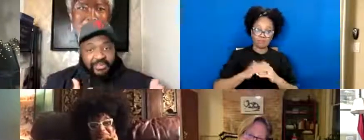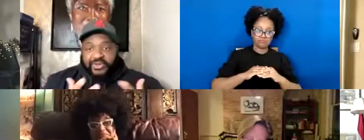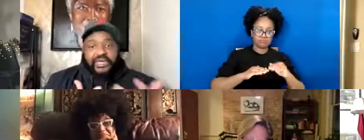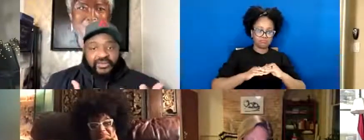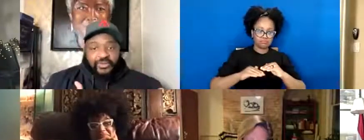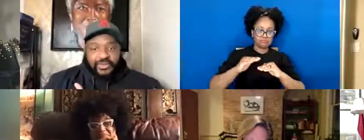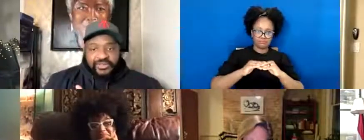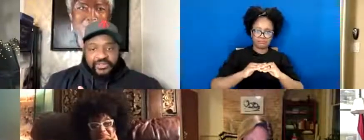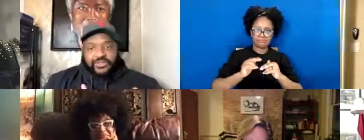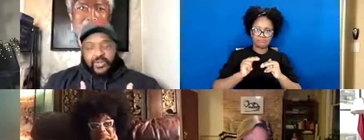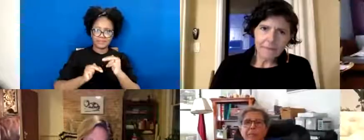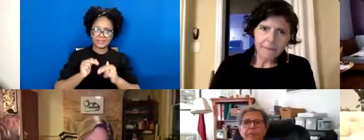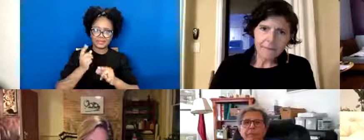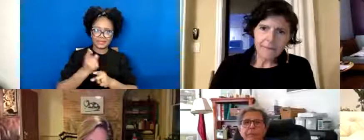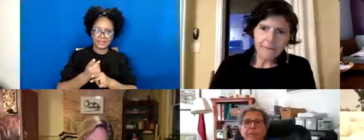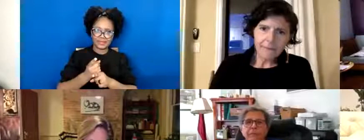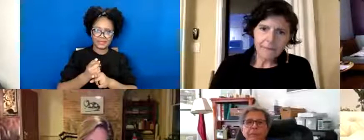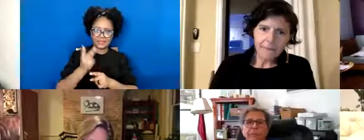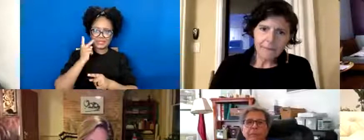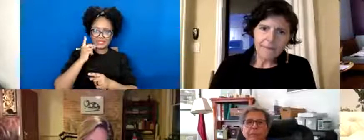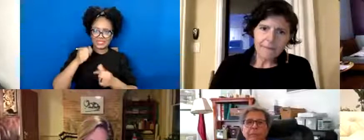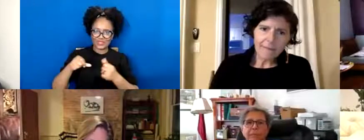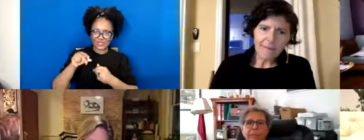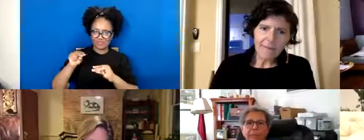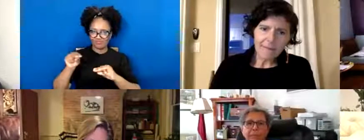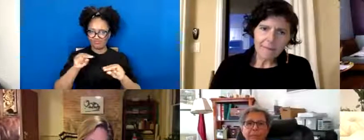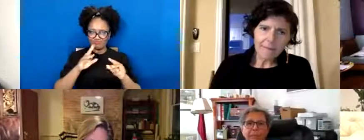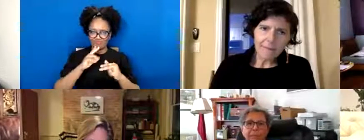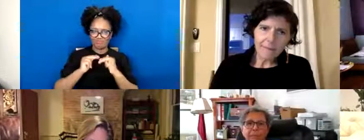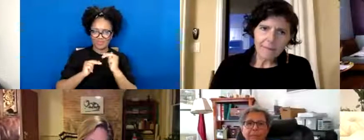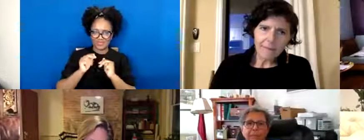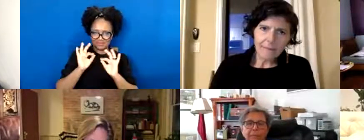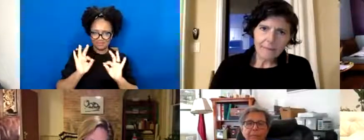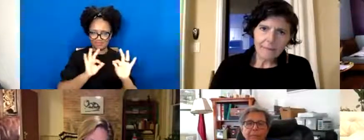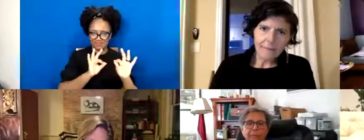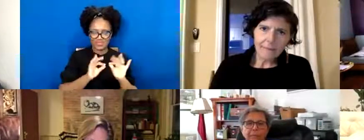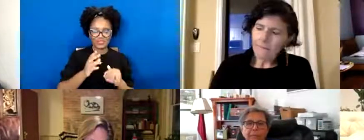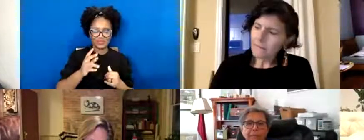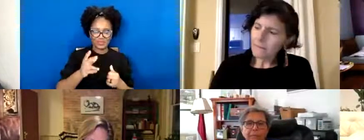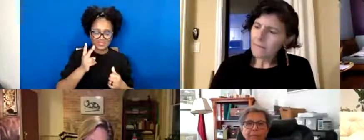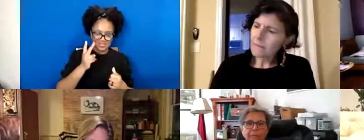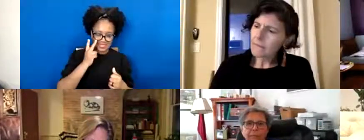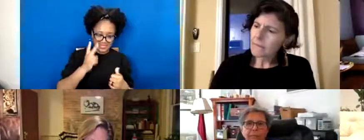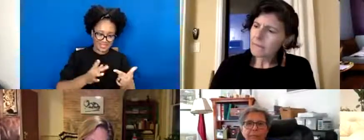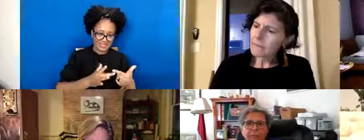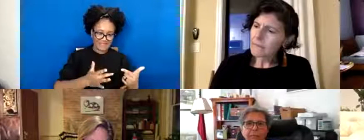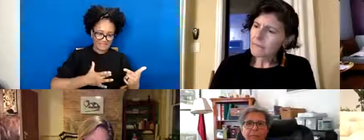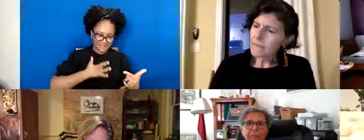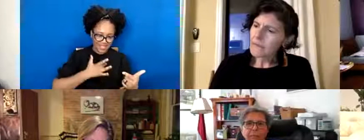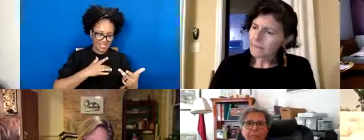see they're building. I know you're building too. So I've asked you to do the concrete words for what you feel, what you taste, what you smell. I've asked you to do the